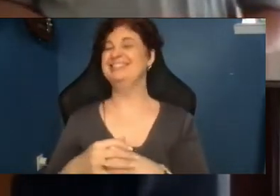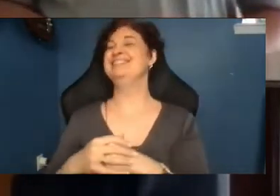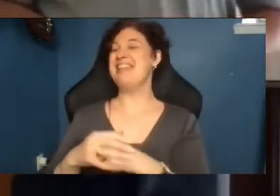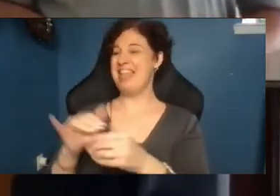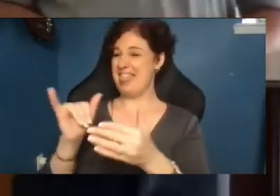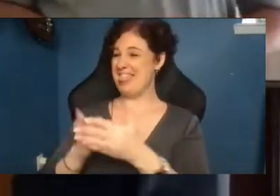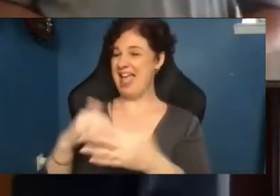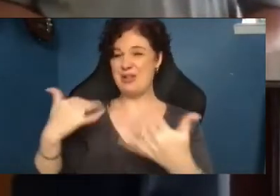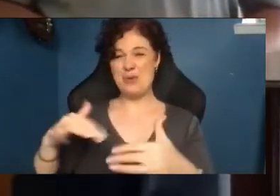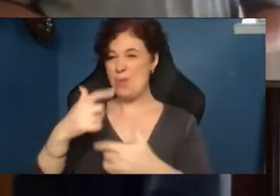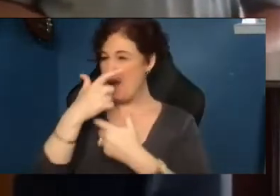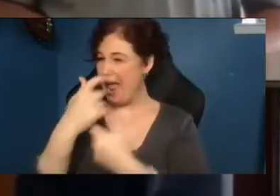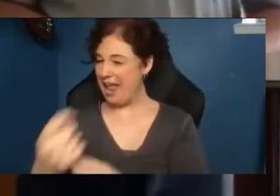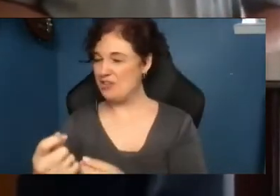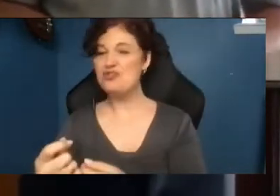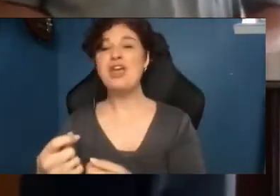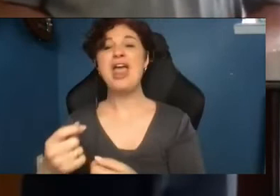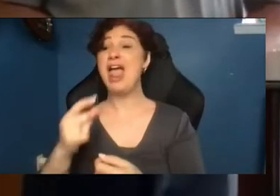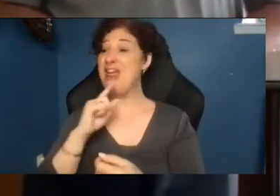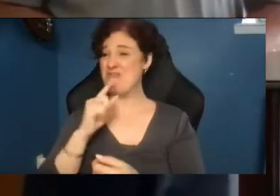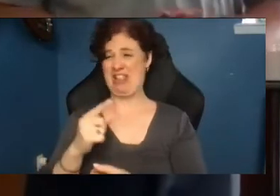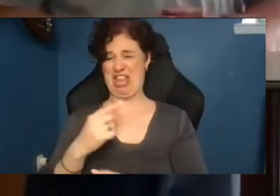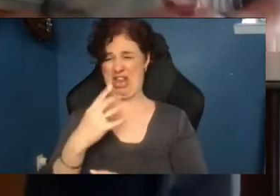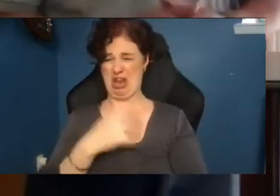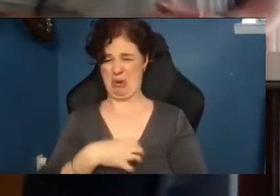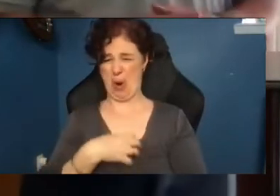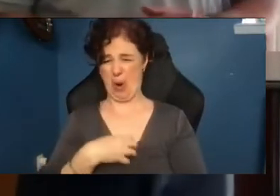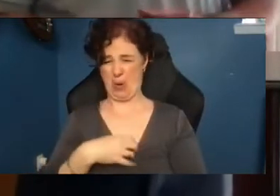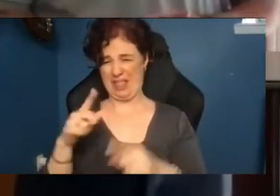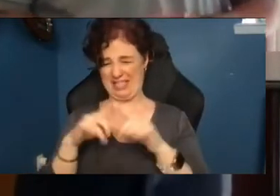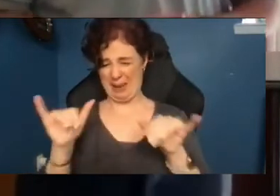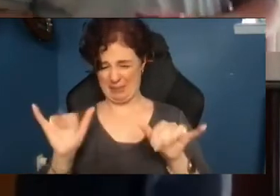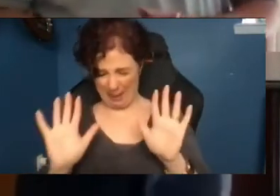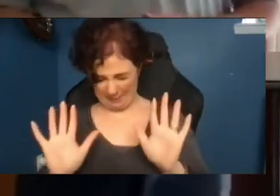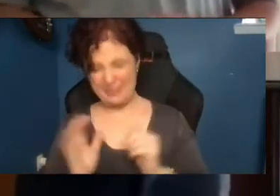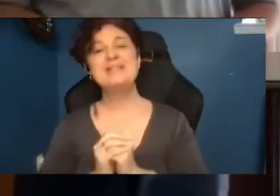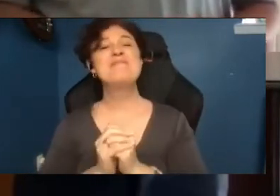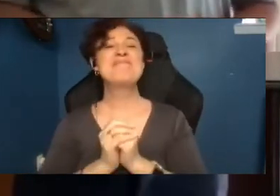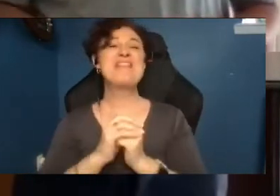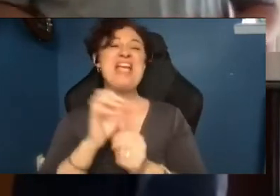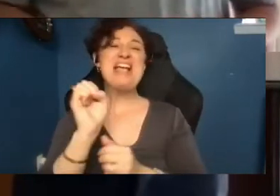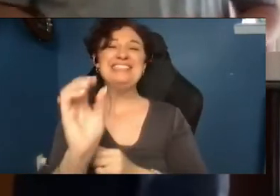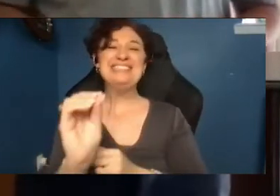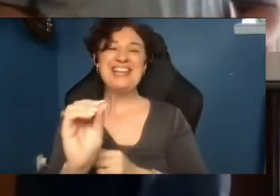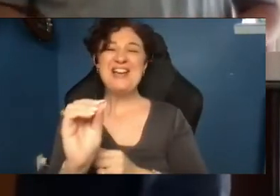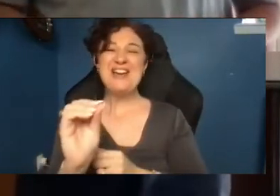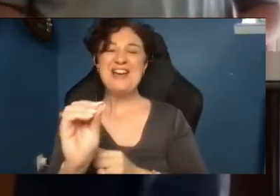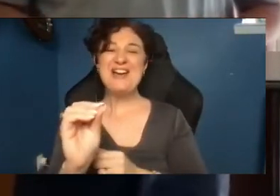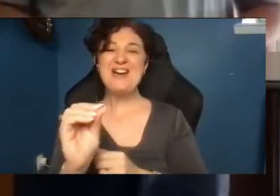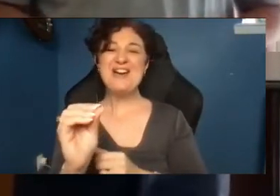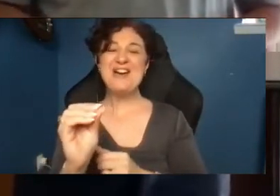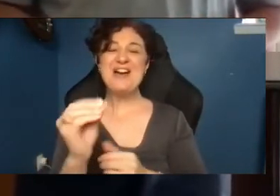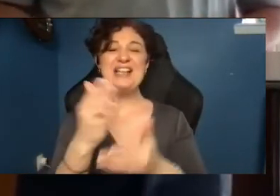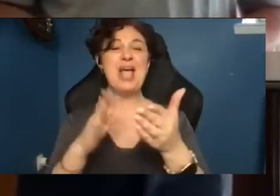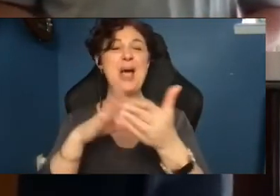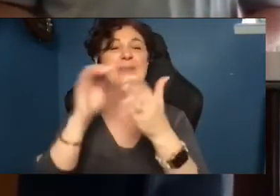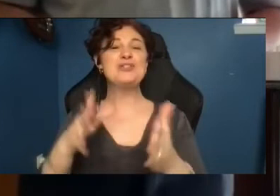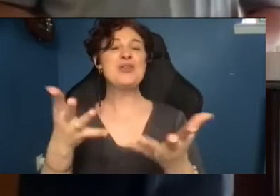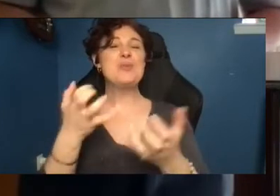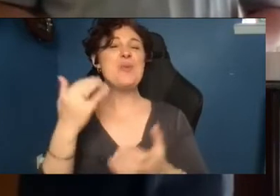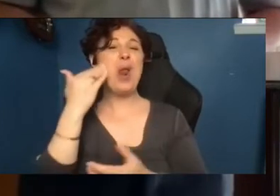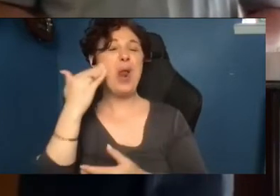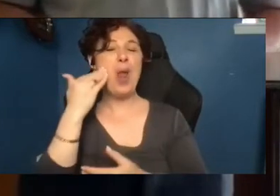That is super interesting and super gross at the same time. So, and some of the students want to